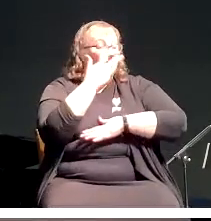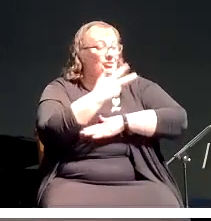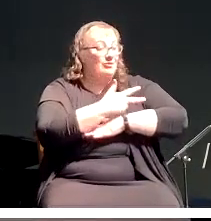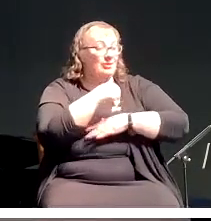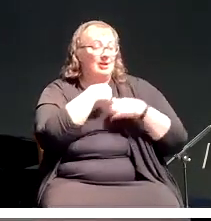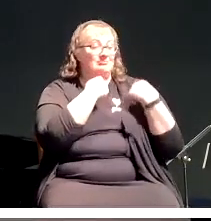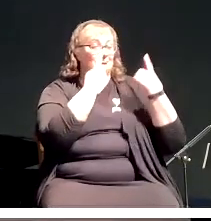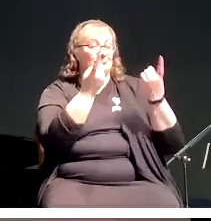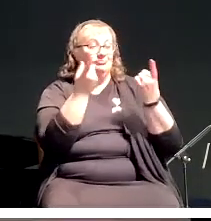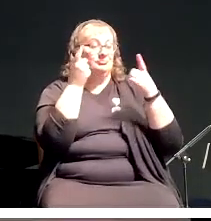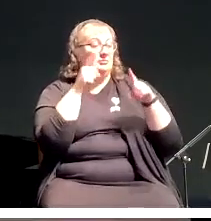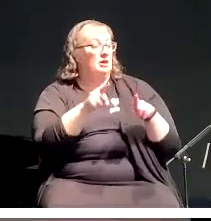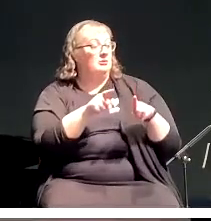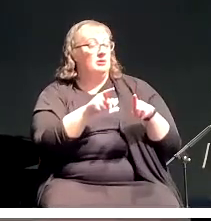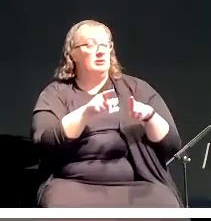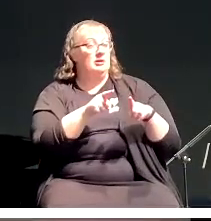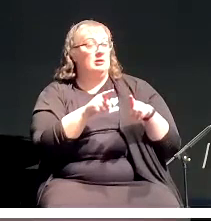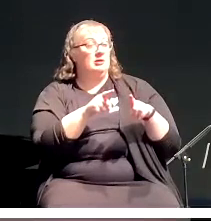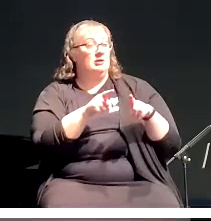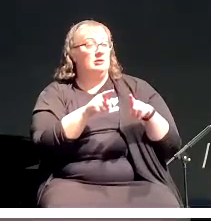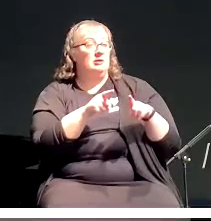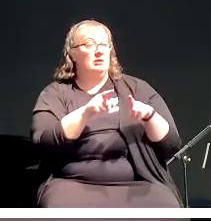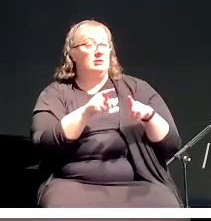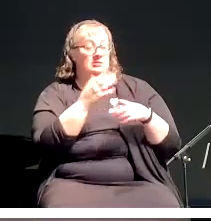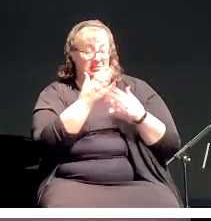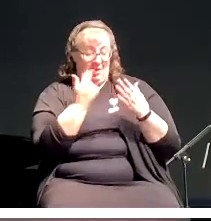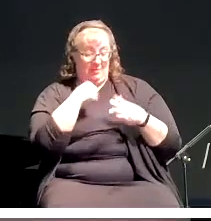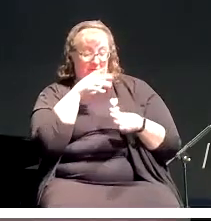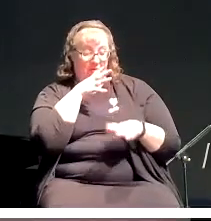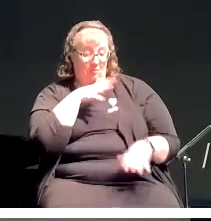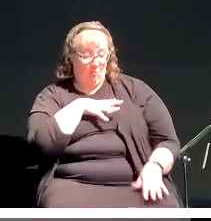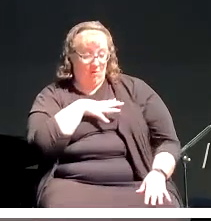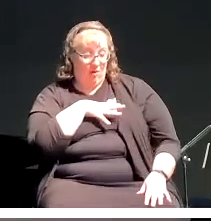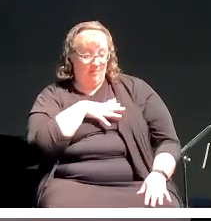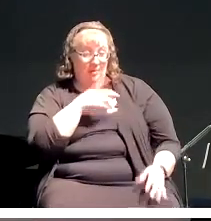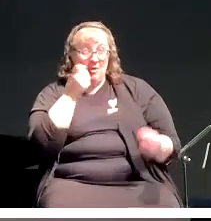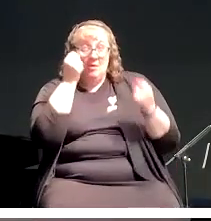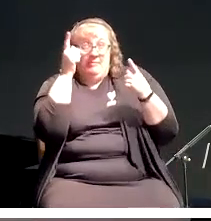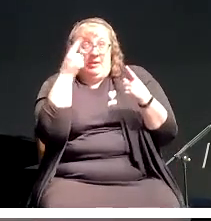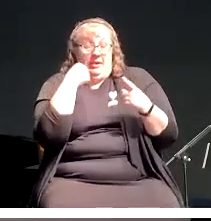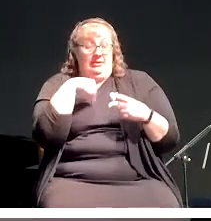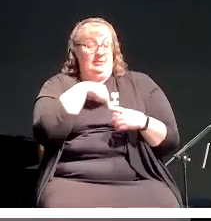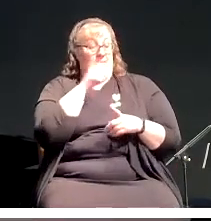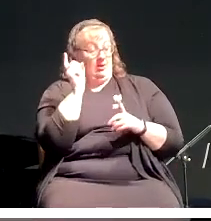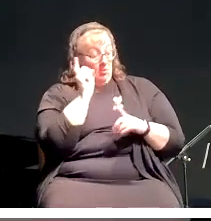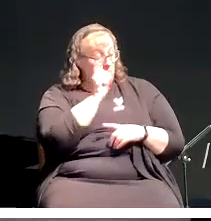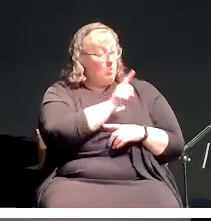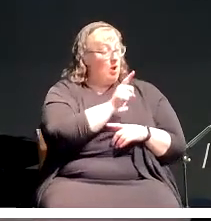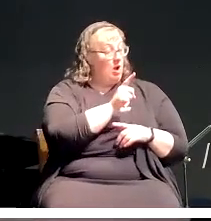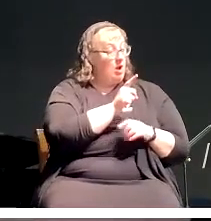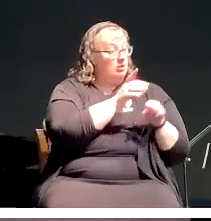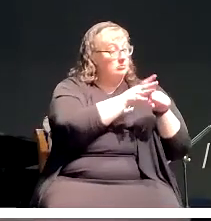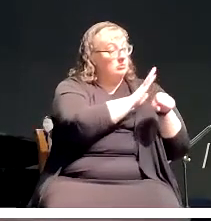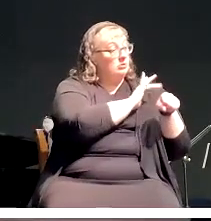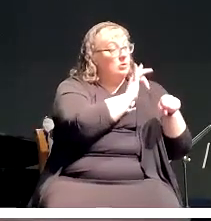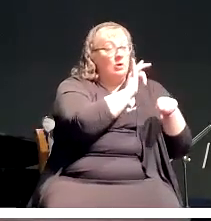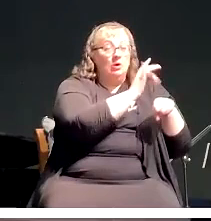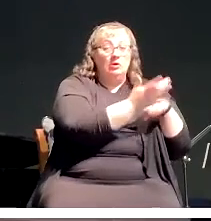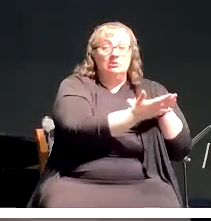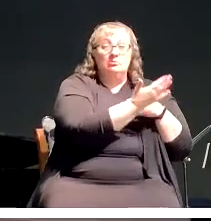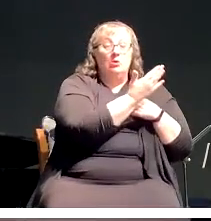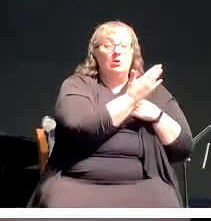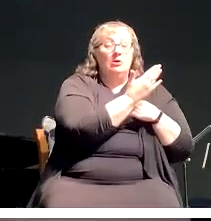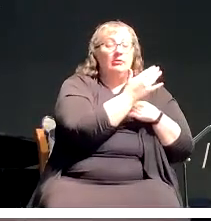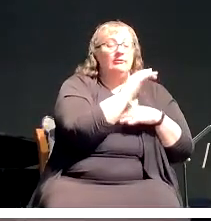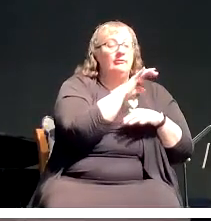since all this took place. In addition, some of our women amazed us. They went to the tomb early this morning,